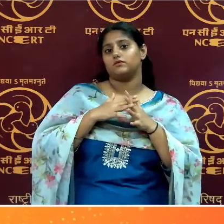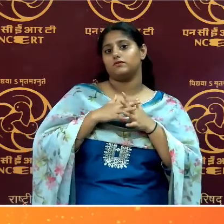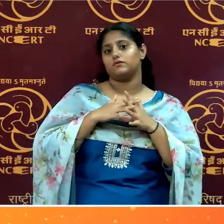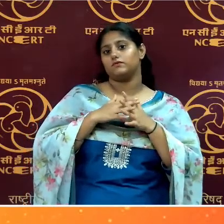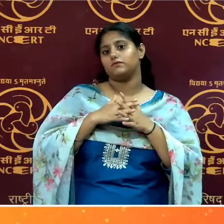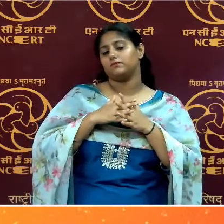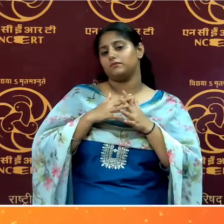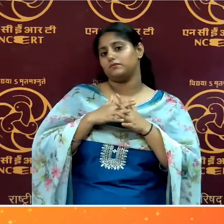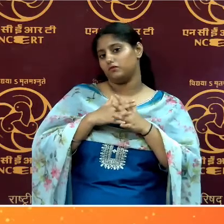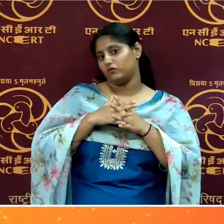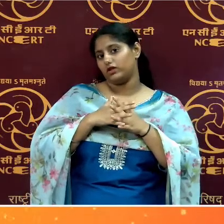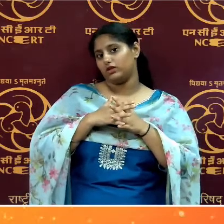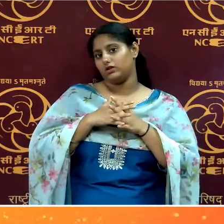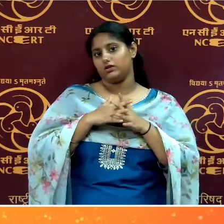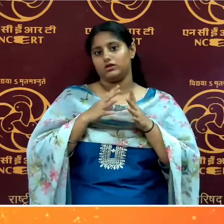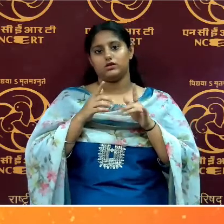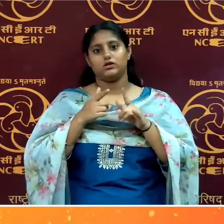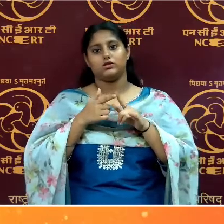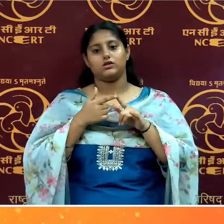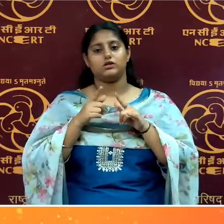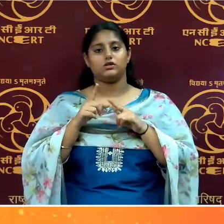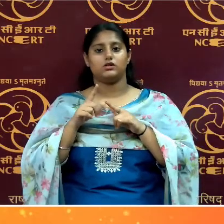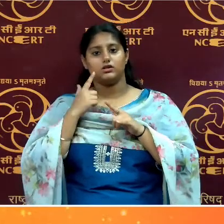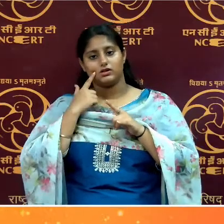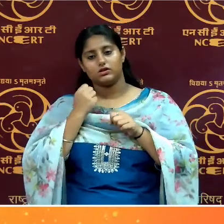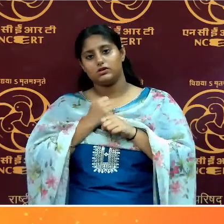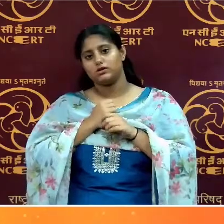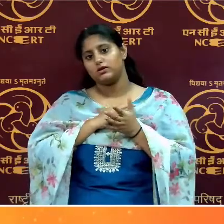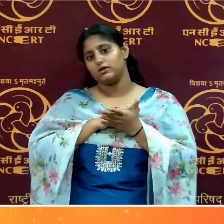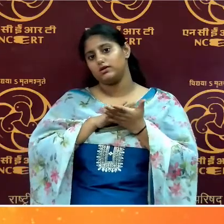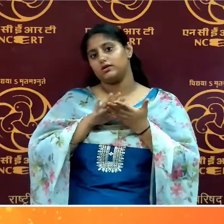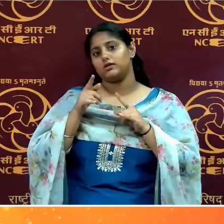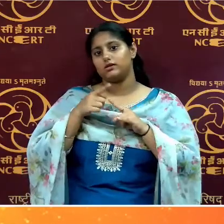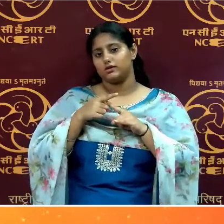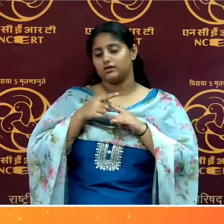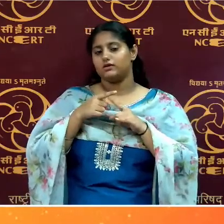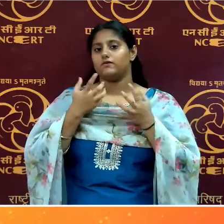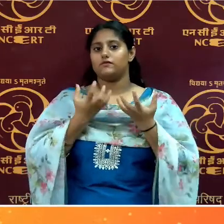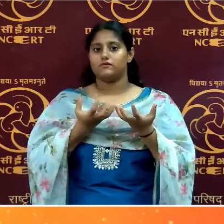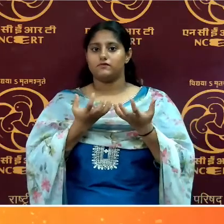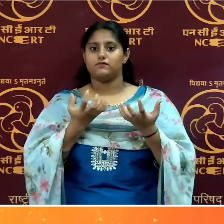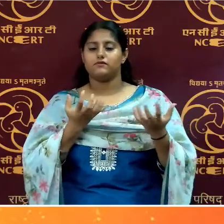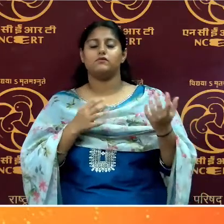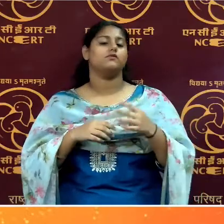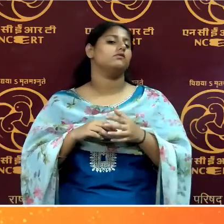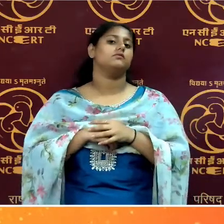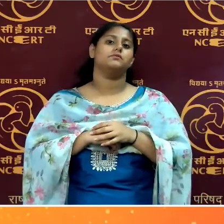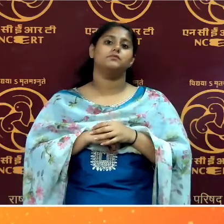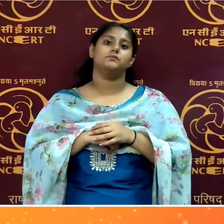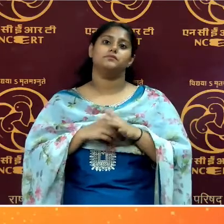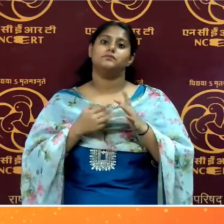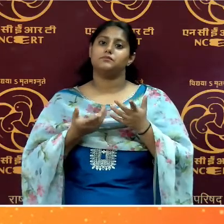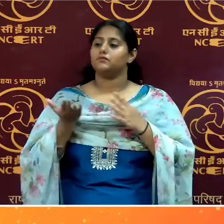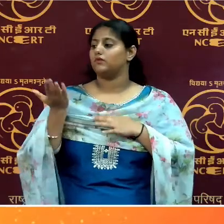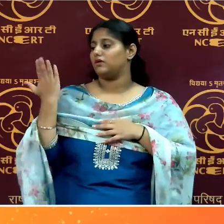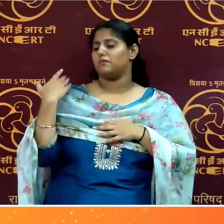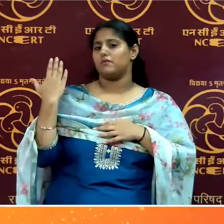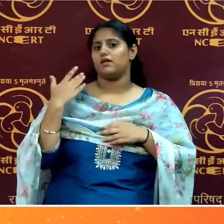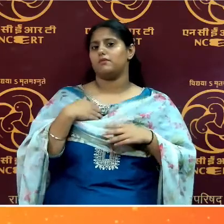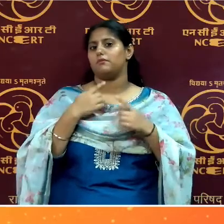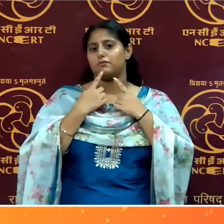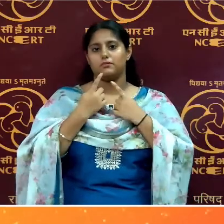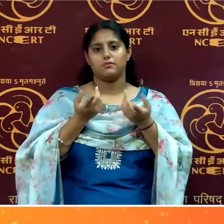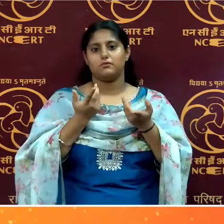weight? Now, weight is the force with which Earth attracts an object. Now, Okay. previously we have said